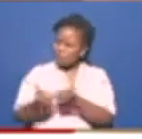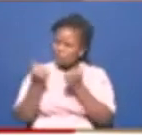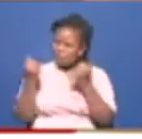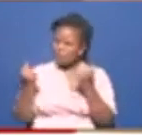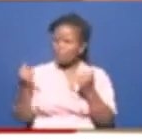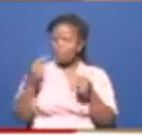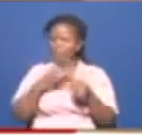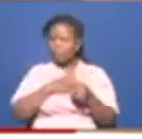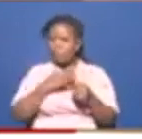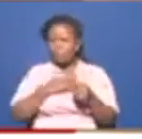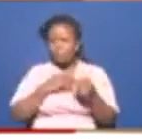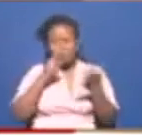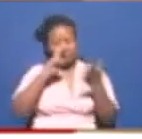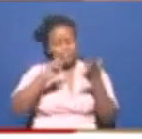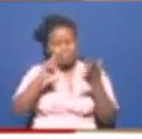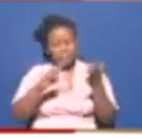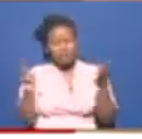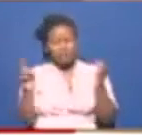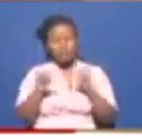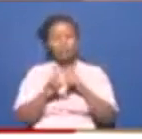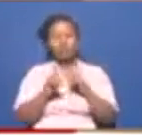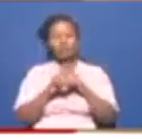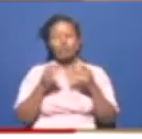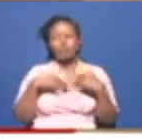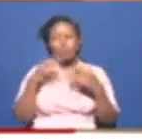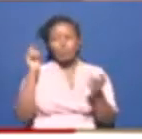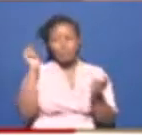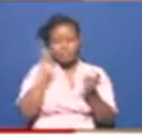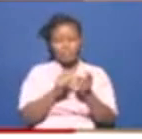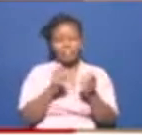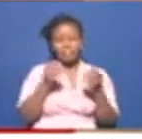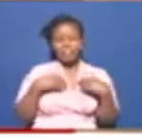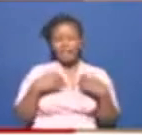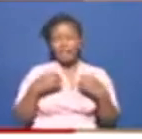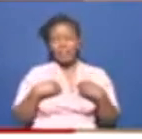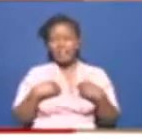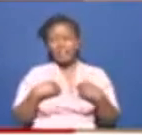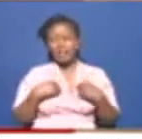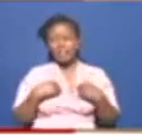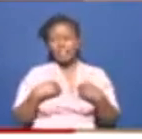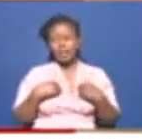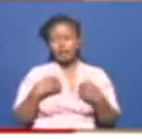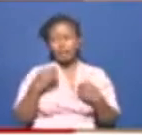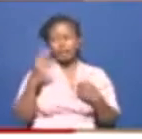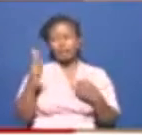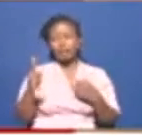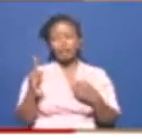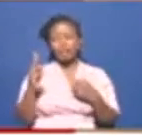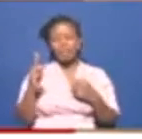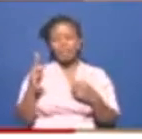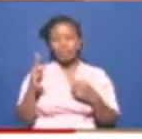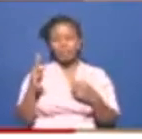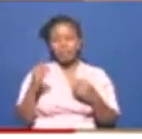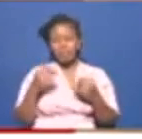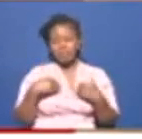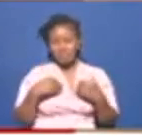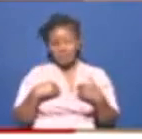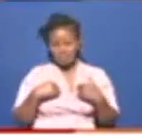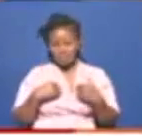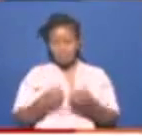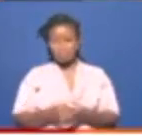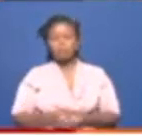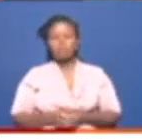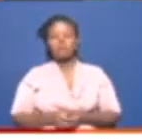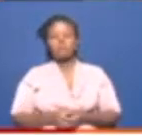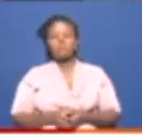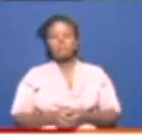check out, and I went and I was diagnosed with rectovaginal fistula, mm-hmm, fourth degree tear. That's actually the worst form of fistula. Wow.